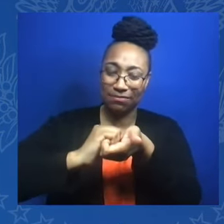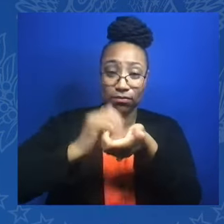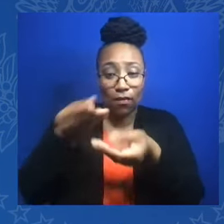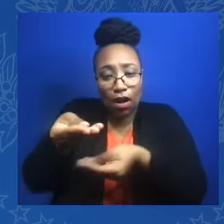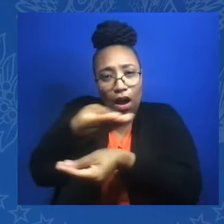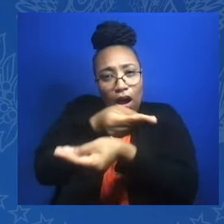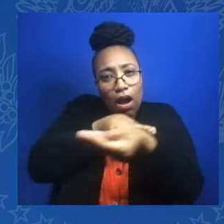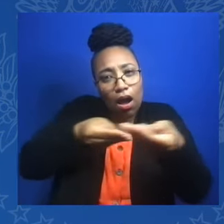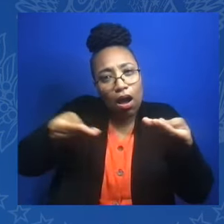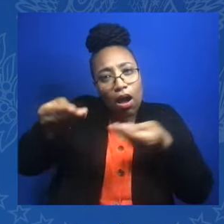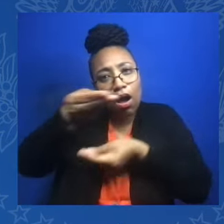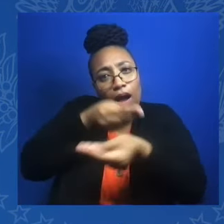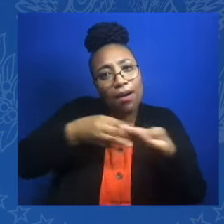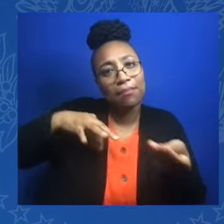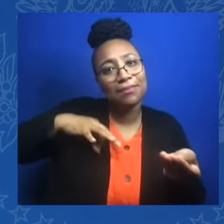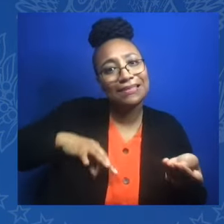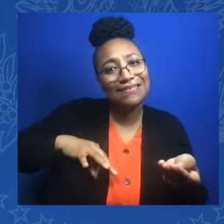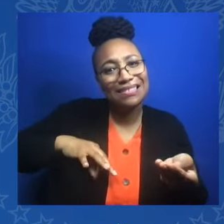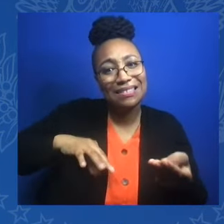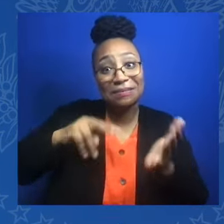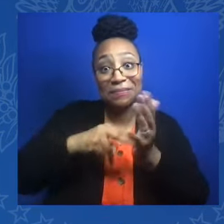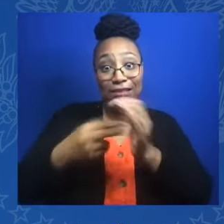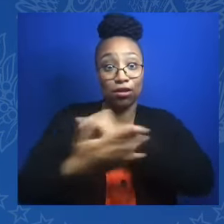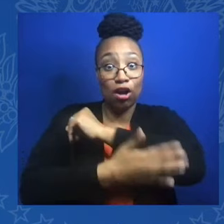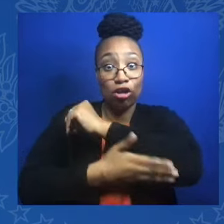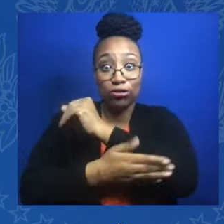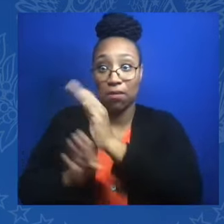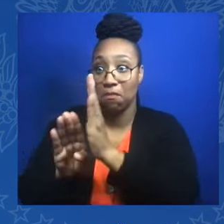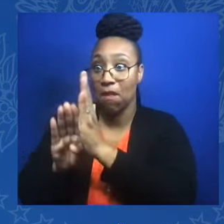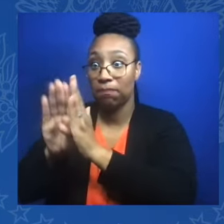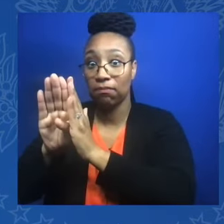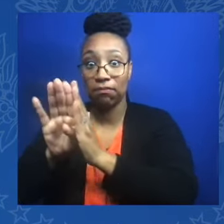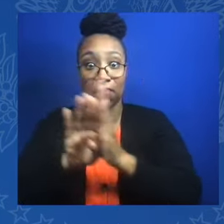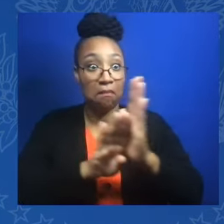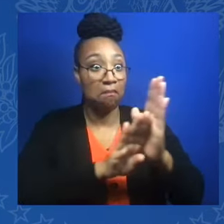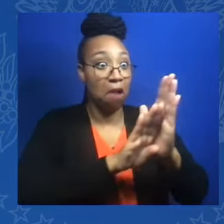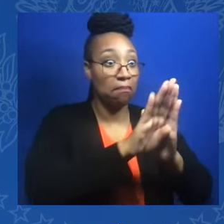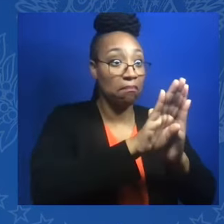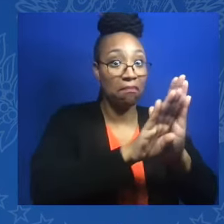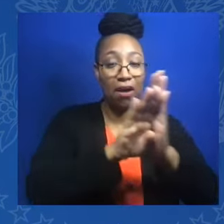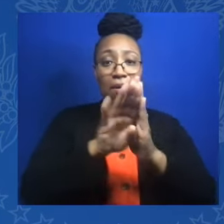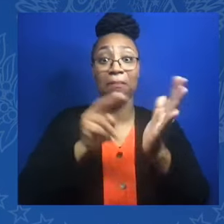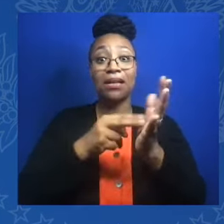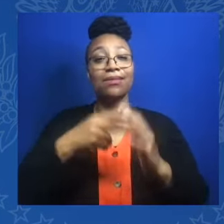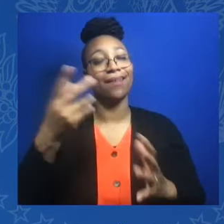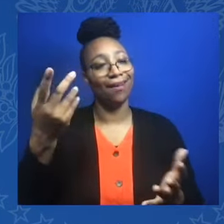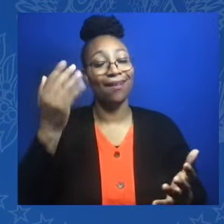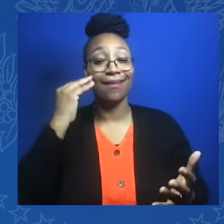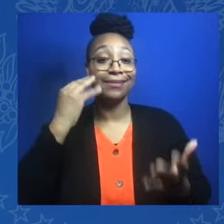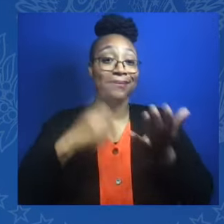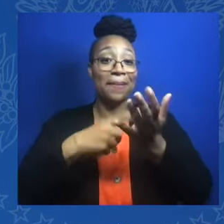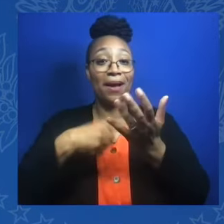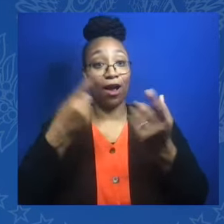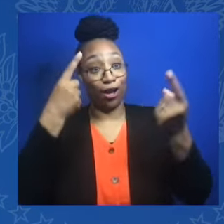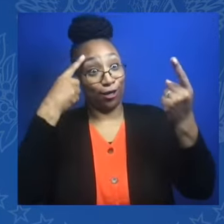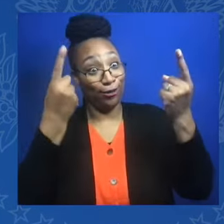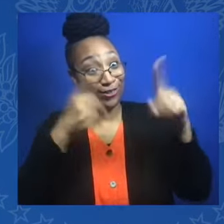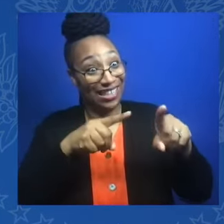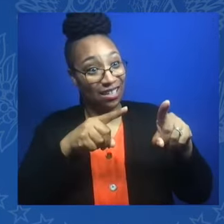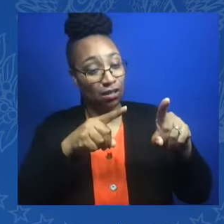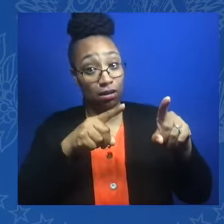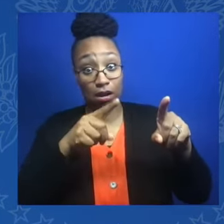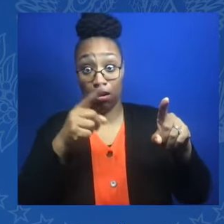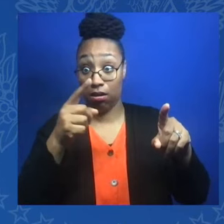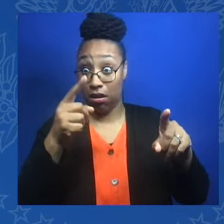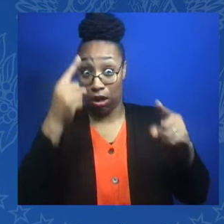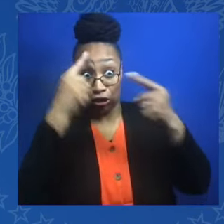never disagree, as any two countries will do from time to time. But when we disagree, we solve our differences in